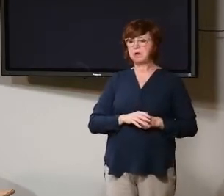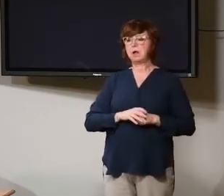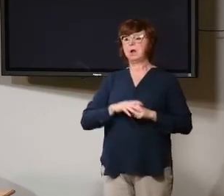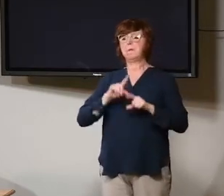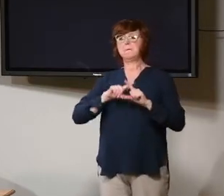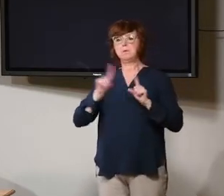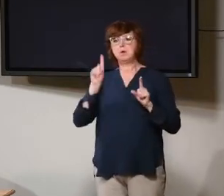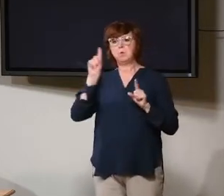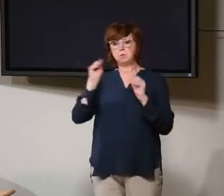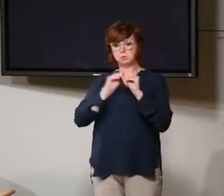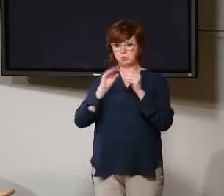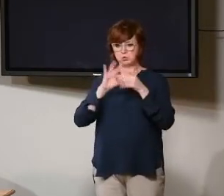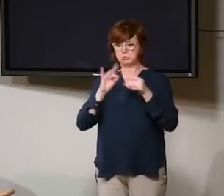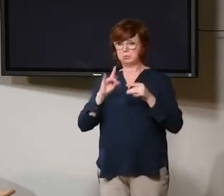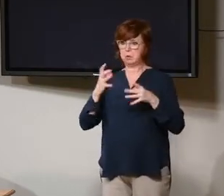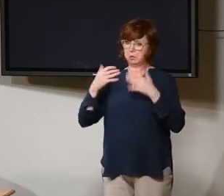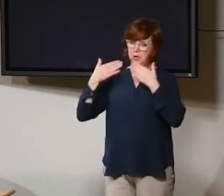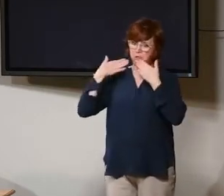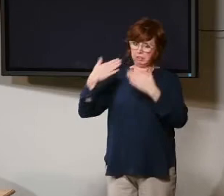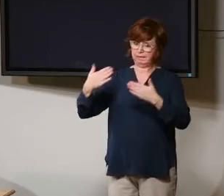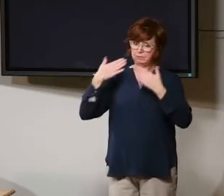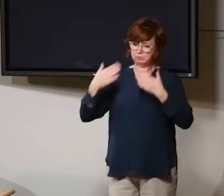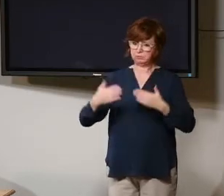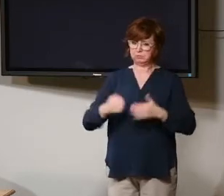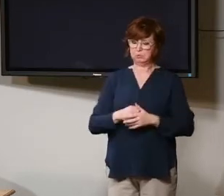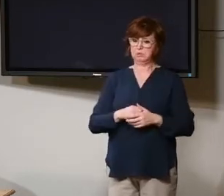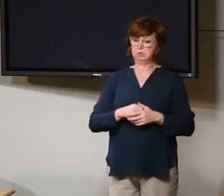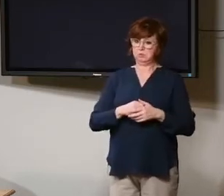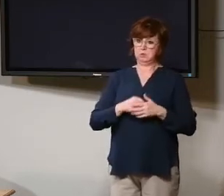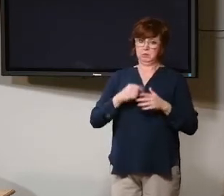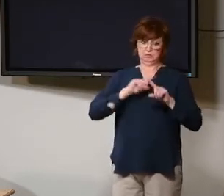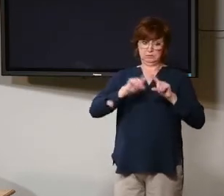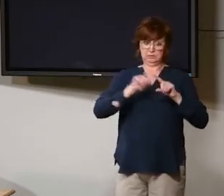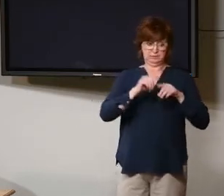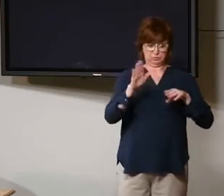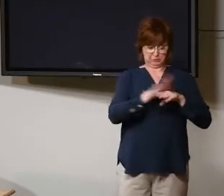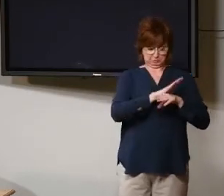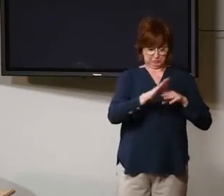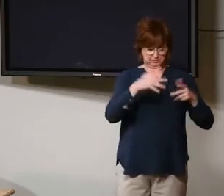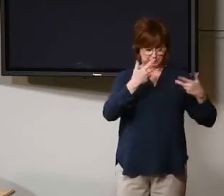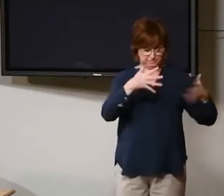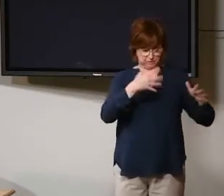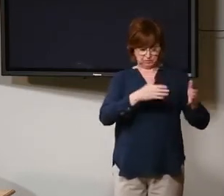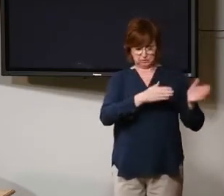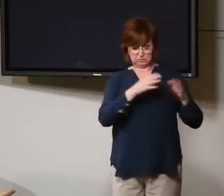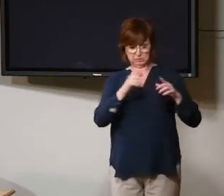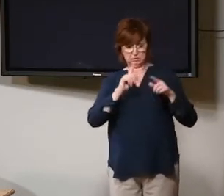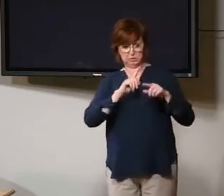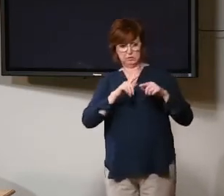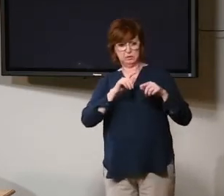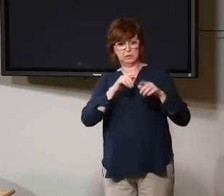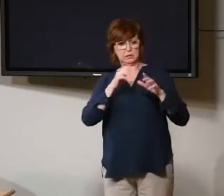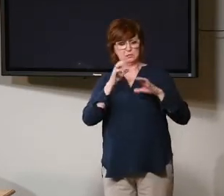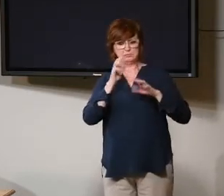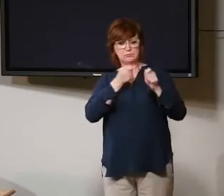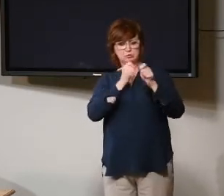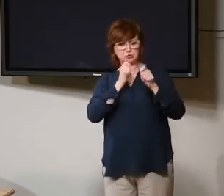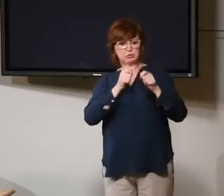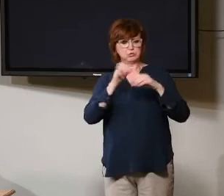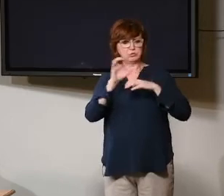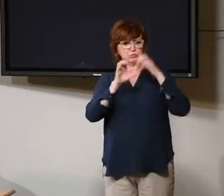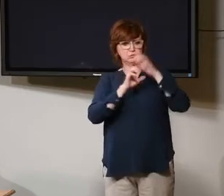mention how grateful we are for a number of different businesses and industries, the heavy construction industry, the